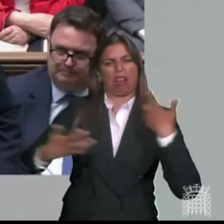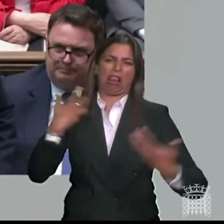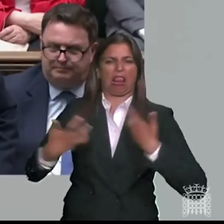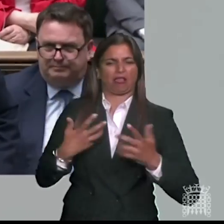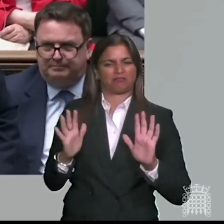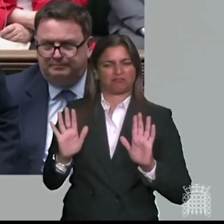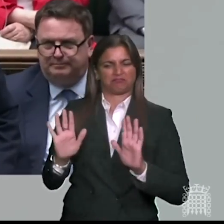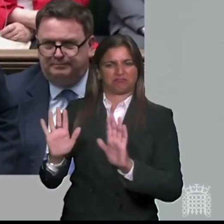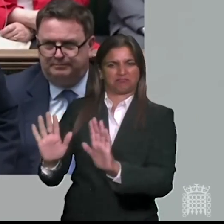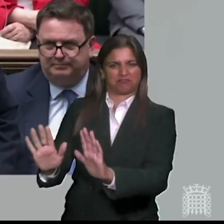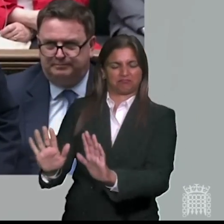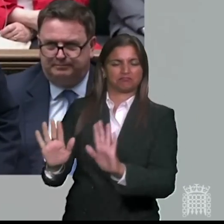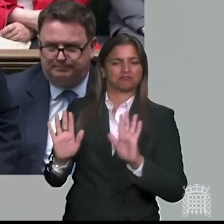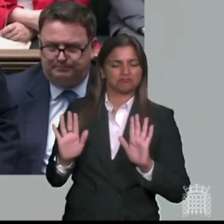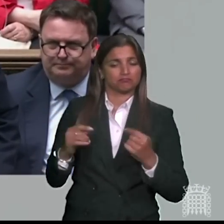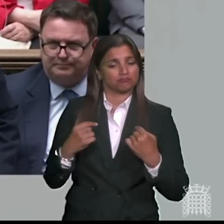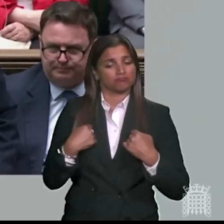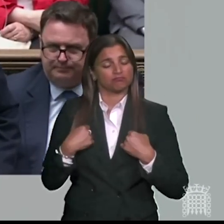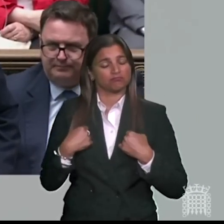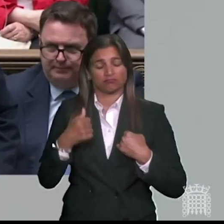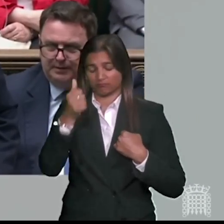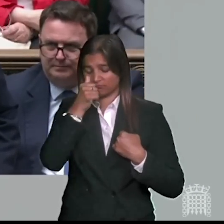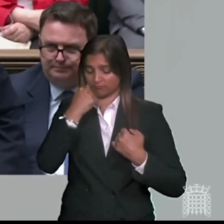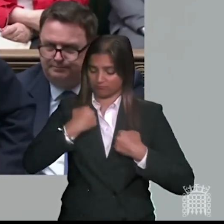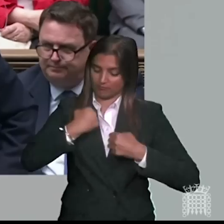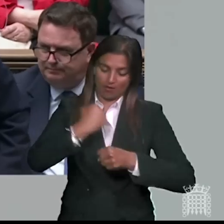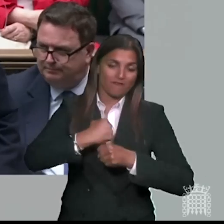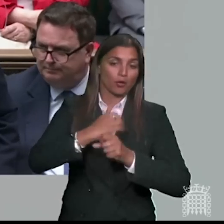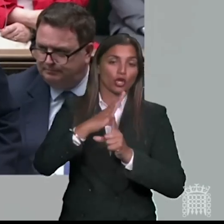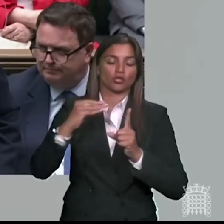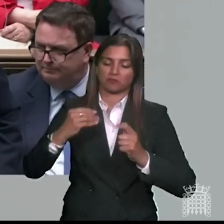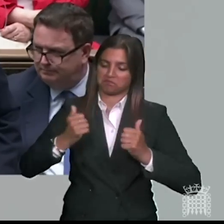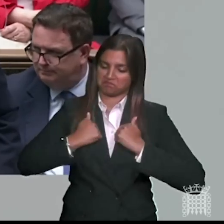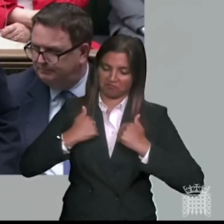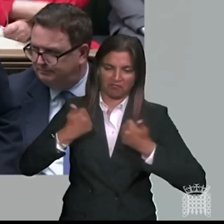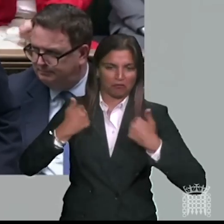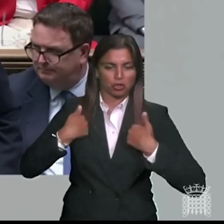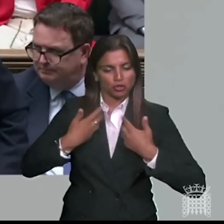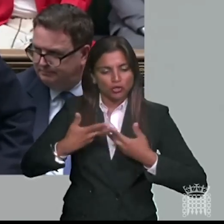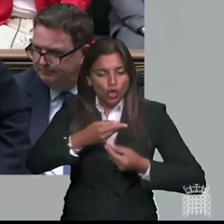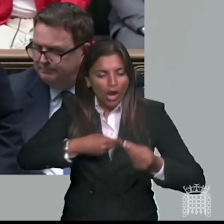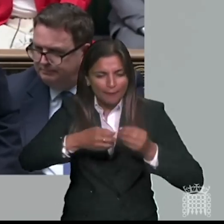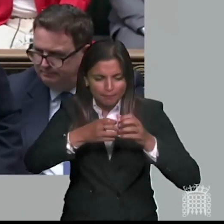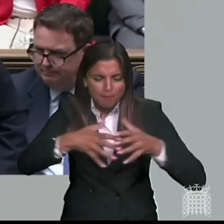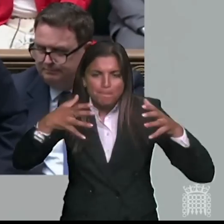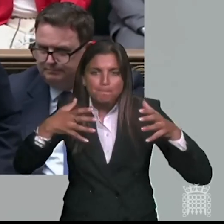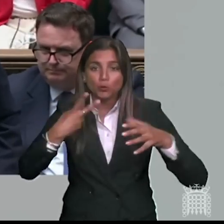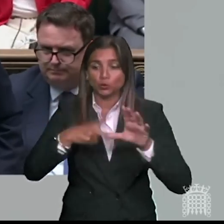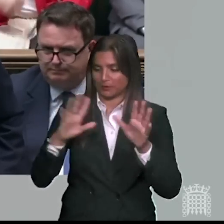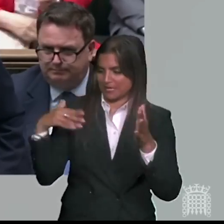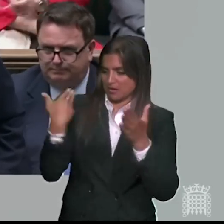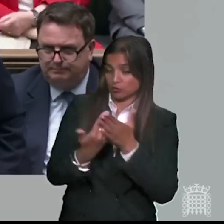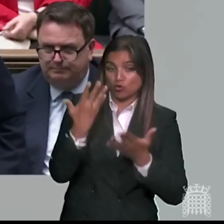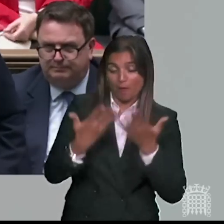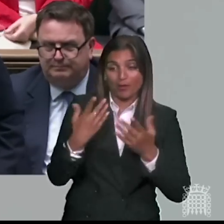would proudly defend this government's record, both in growing the economy in the last 2 years, faster than any other country